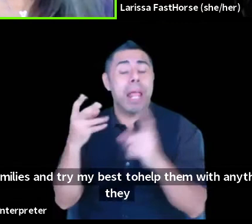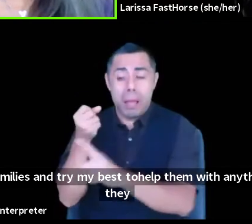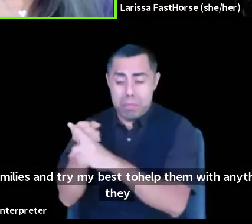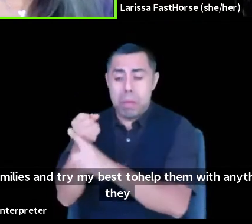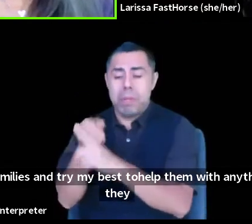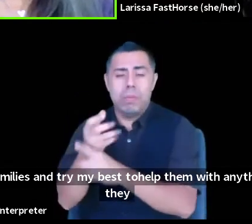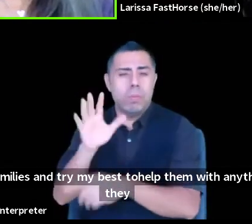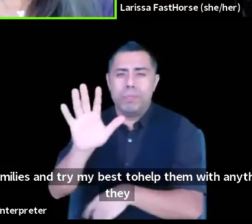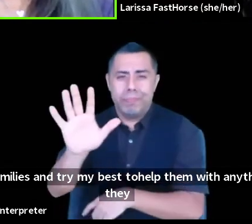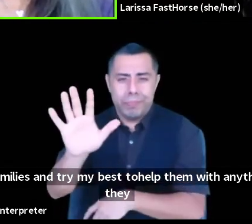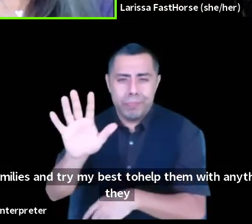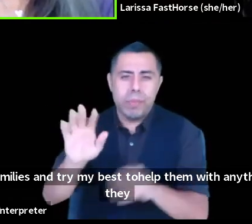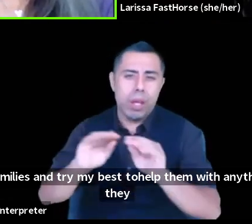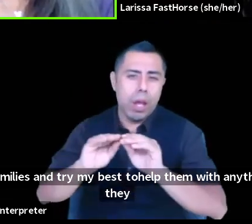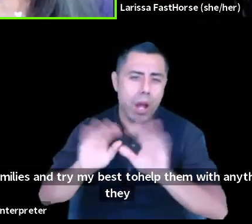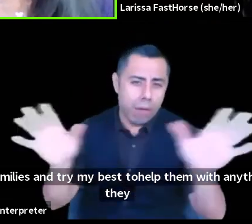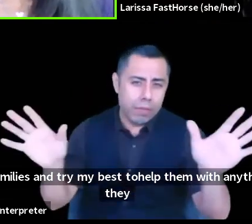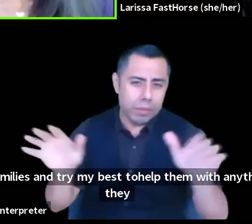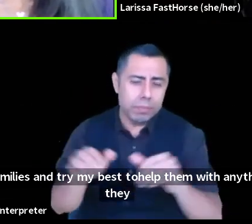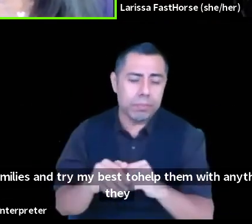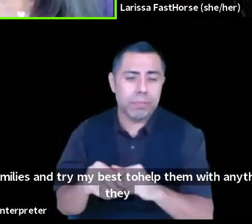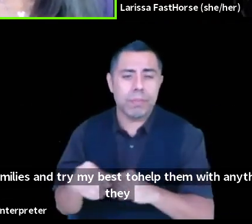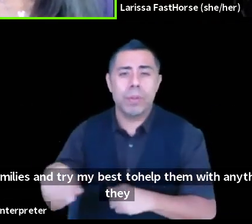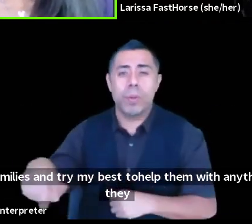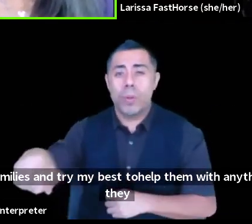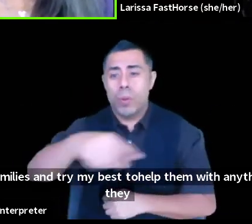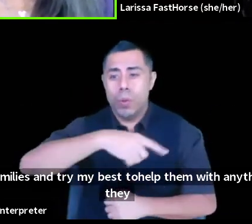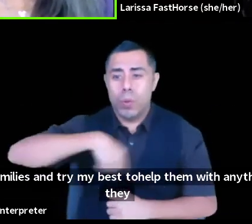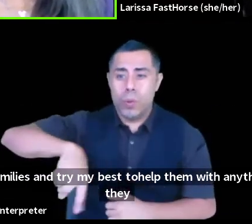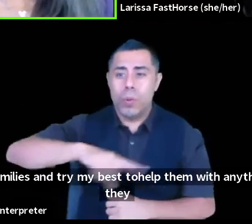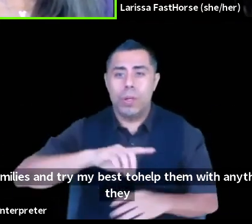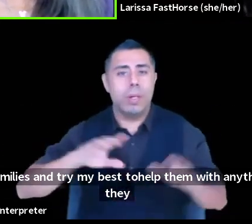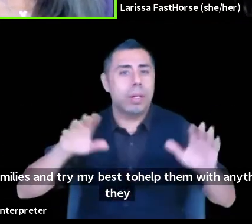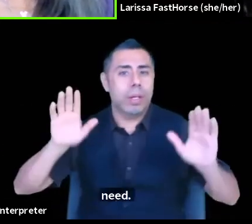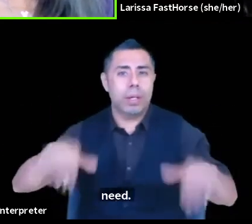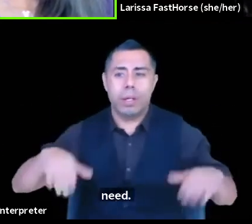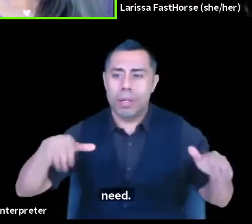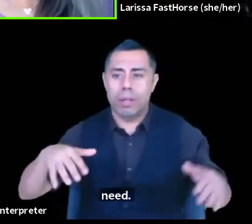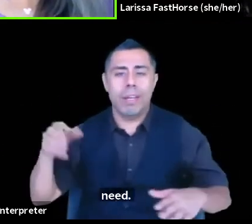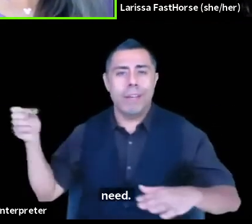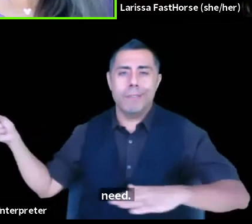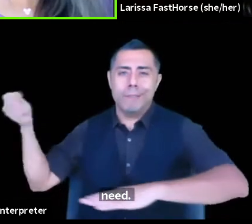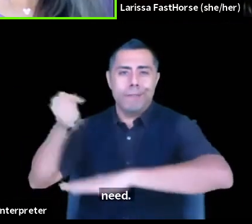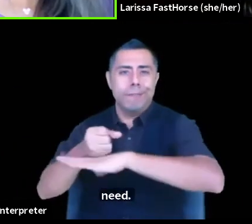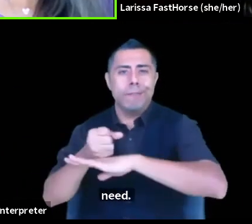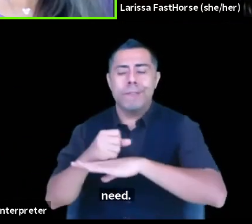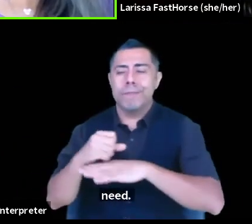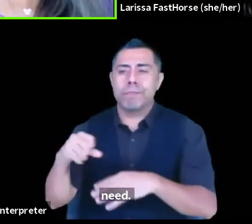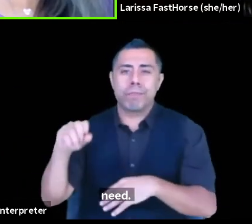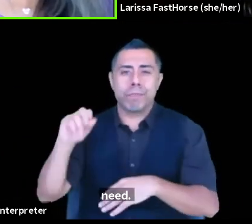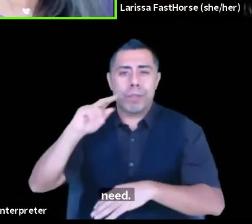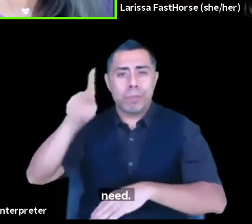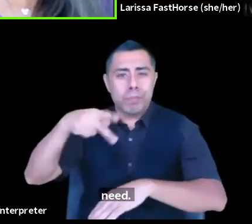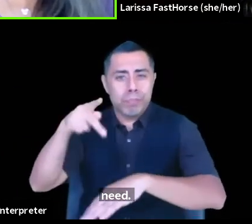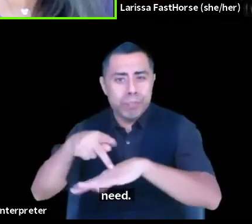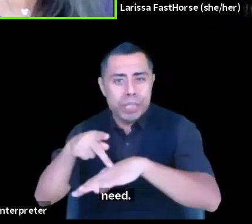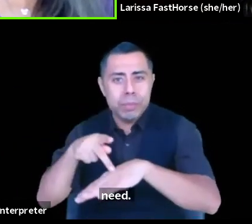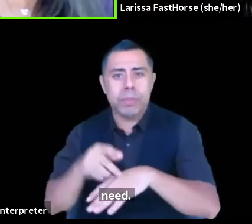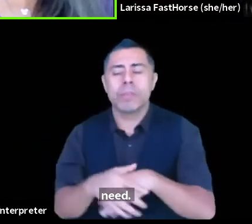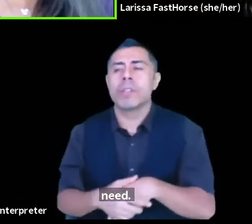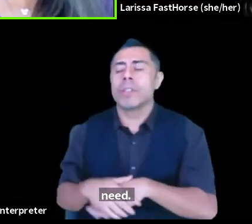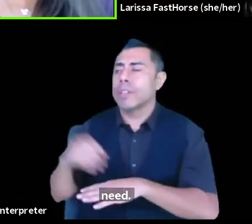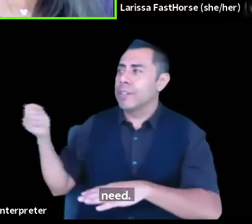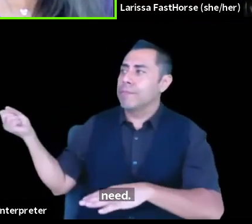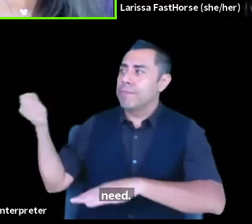obviously, we haven't had a principal or a superintendent out here that is not a community